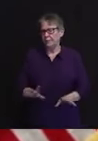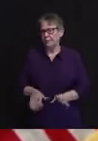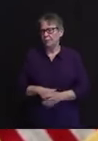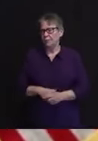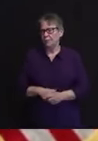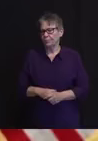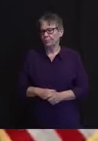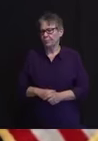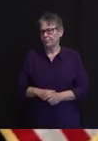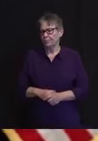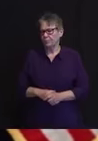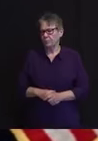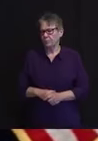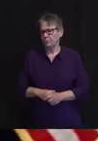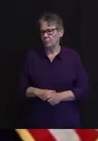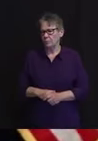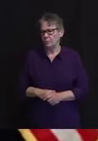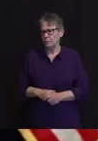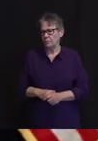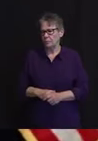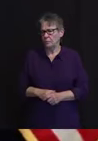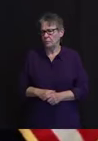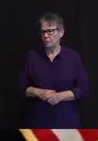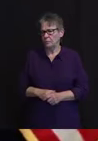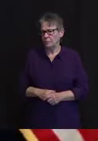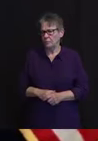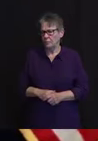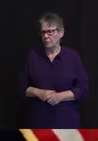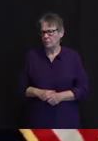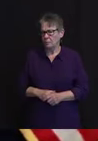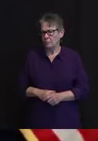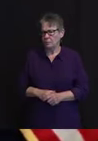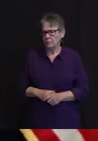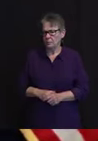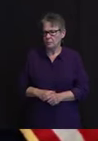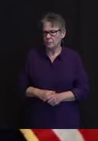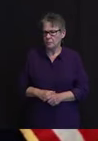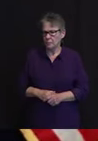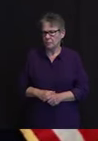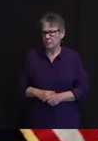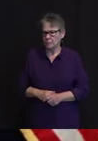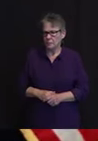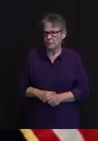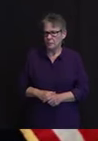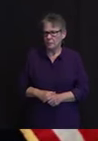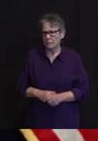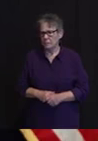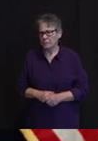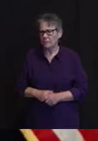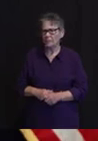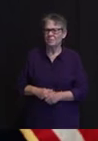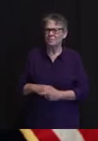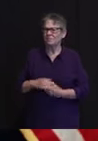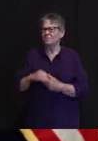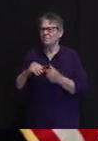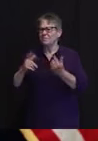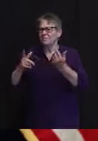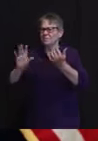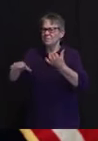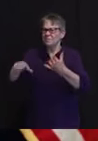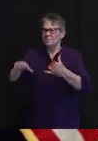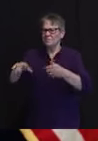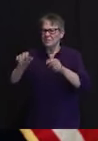for healthcare workers as we do for law enforcement? I do not have it broken down. I don't have a summary of it.